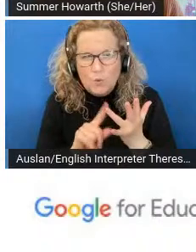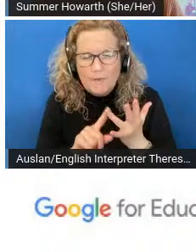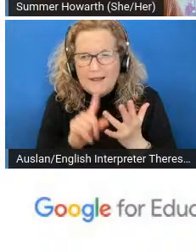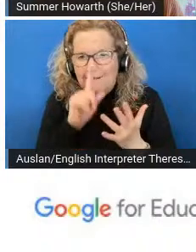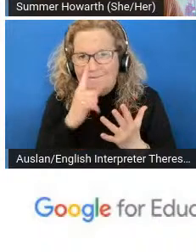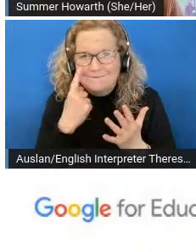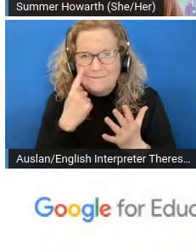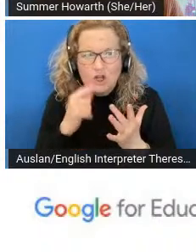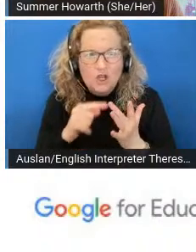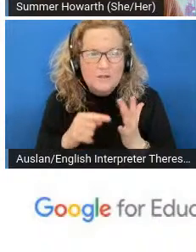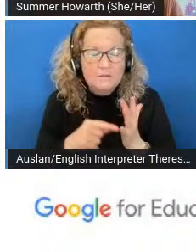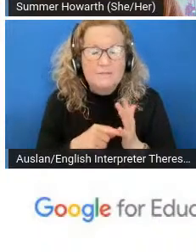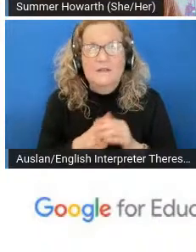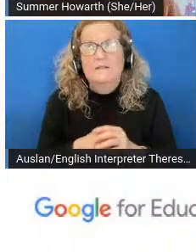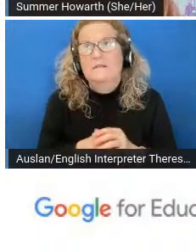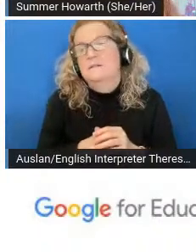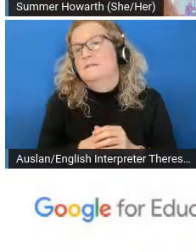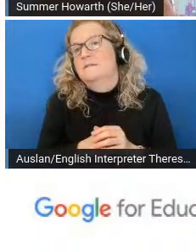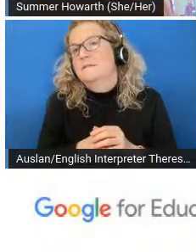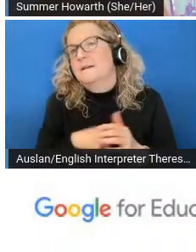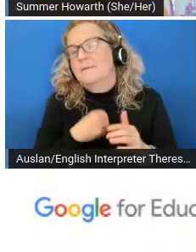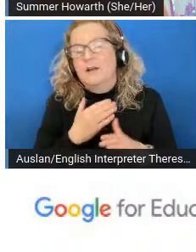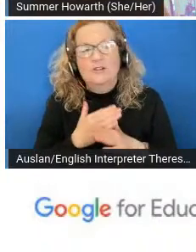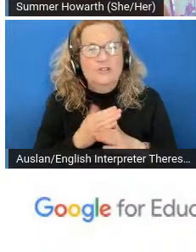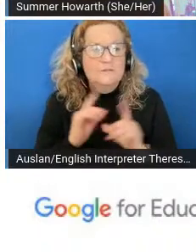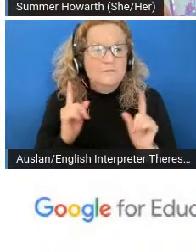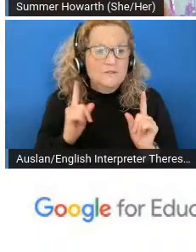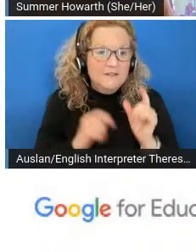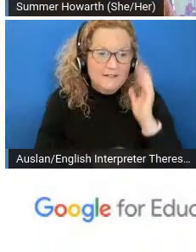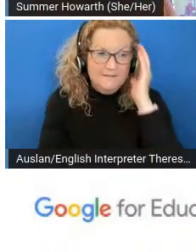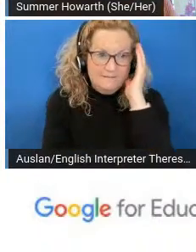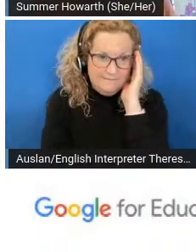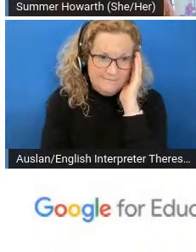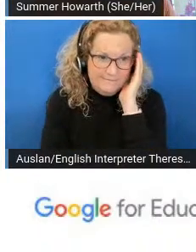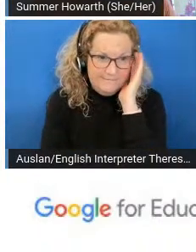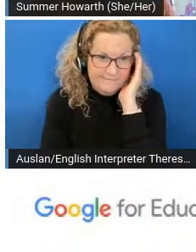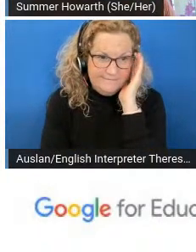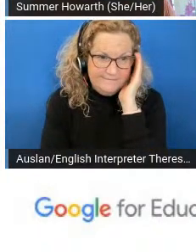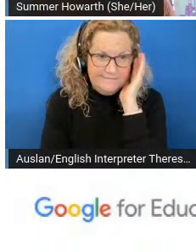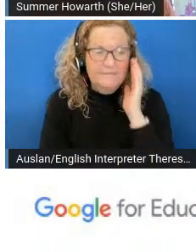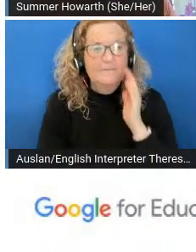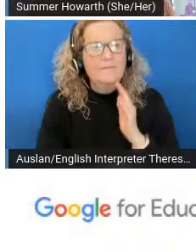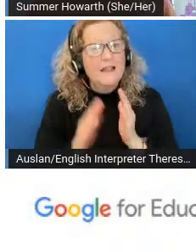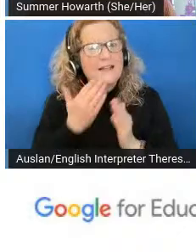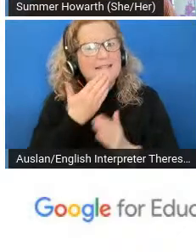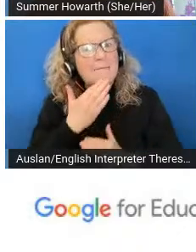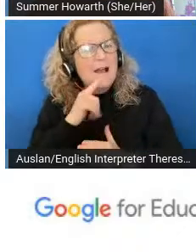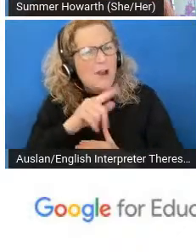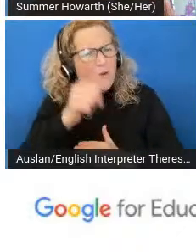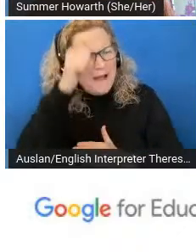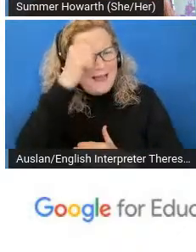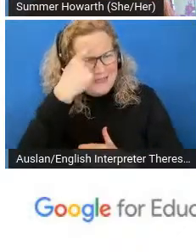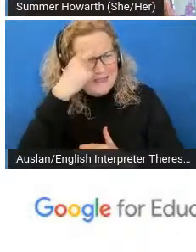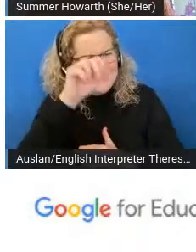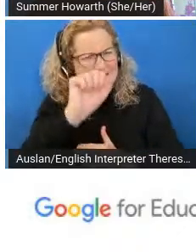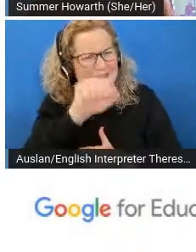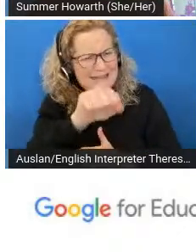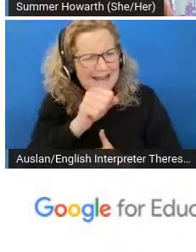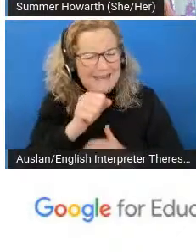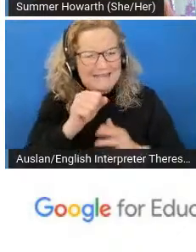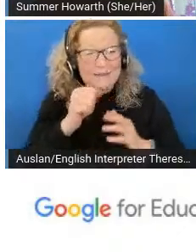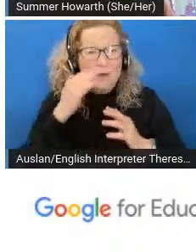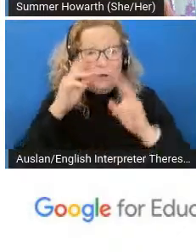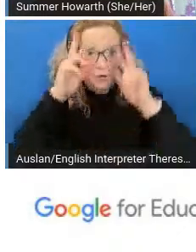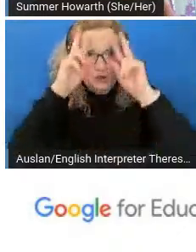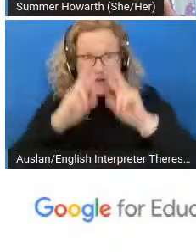I'm doing a great job today, Sam. No, you really are. You really are. And there's different, like, I think even if we're diving deeper in as